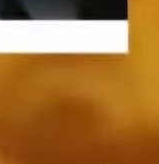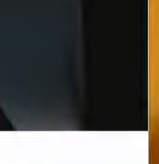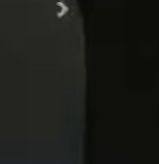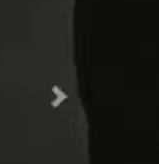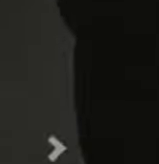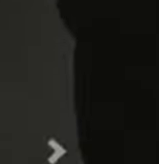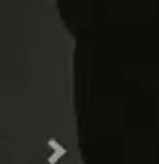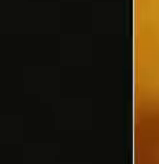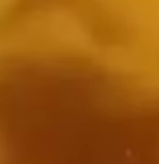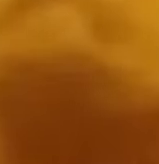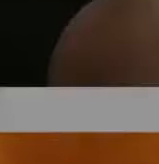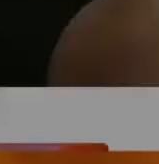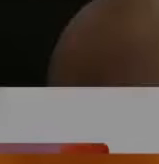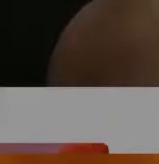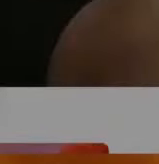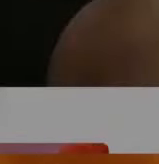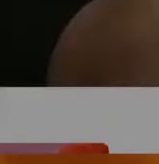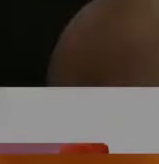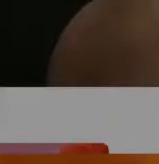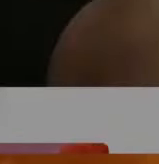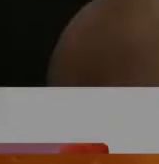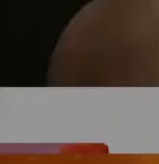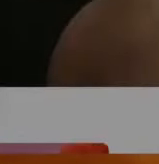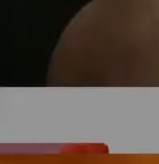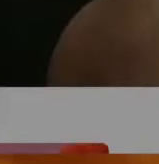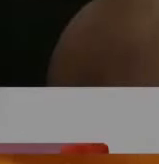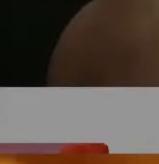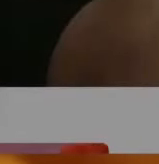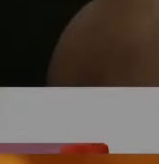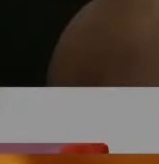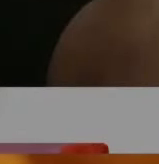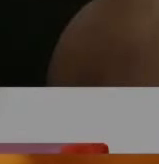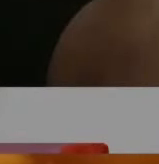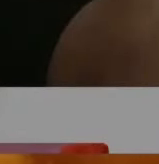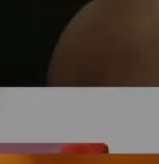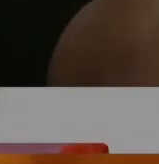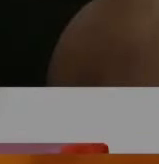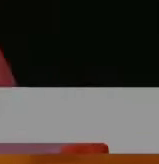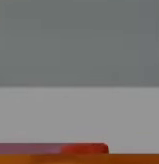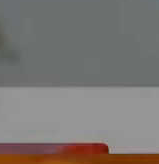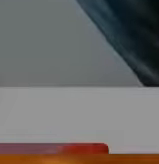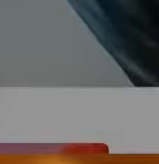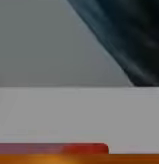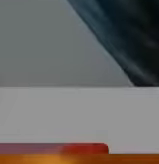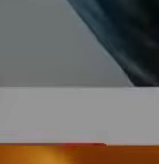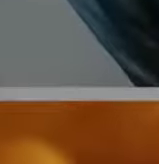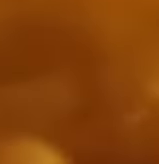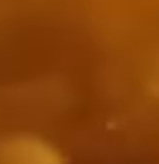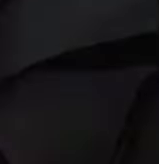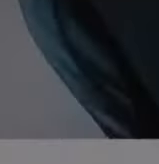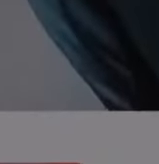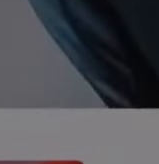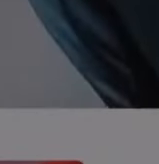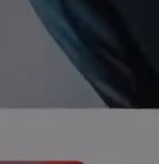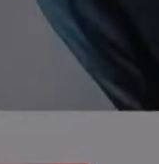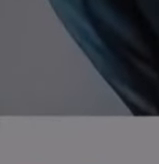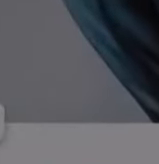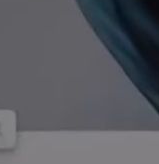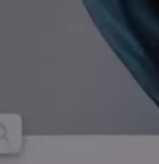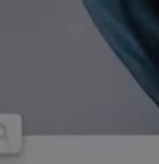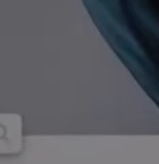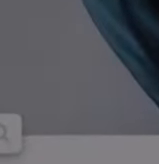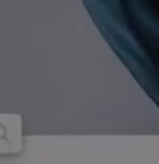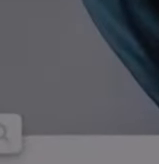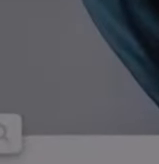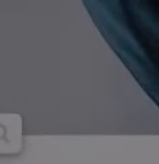www.gmanetwork.com/synergy and create your account. Fill out the form with your personal details and submit by clicking the sign up button. Check your registered email. You